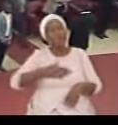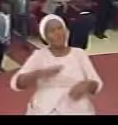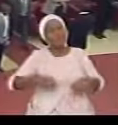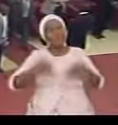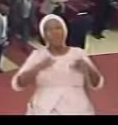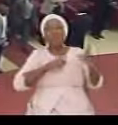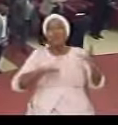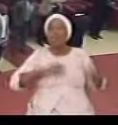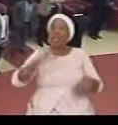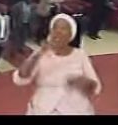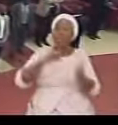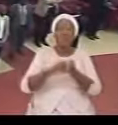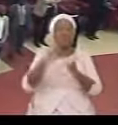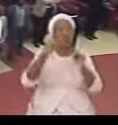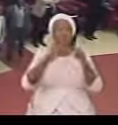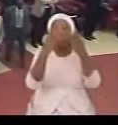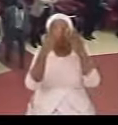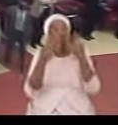No sorrow.